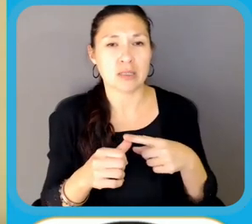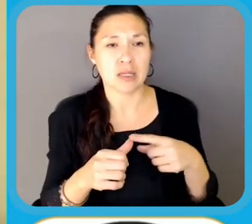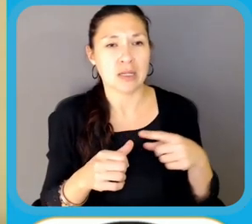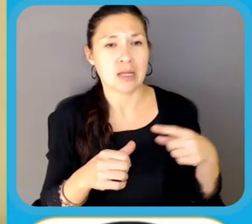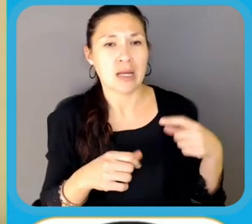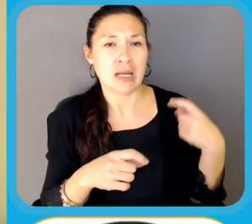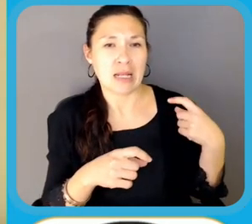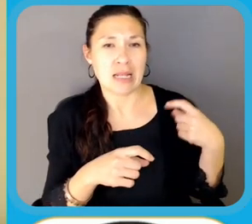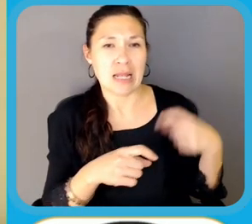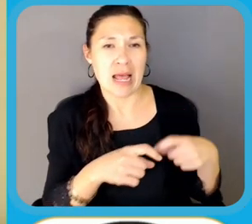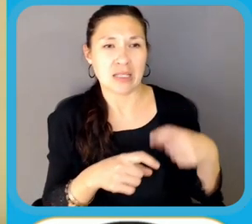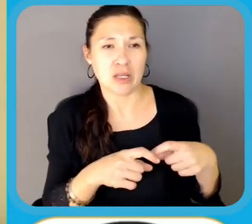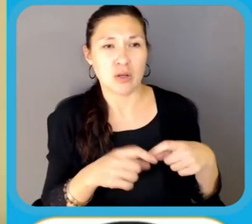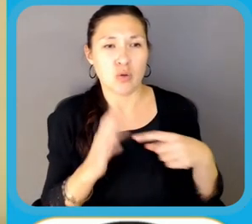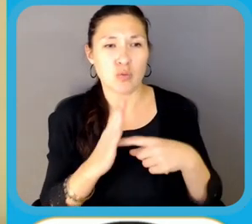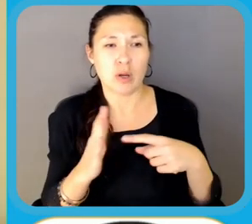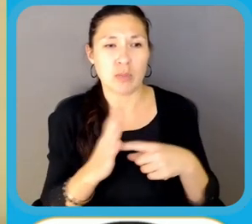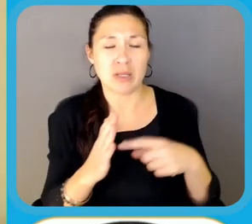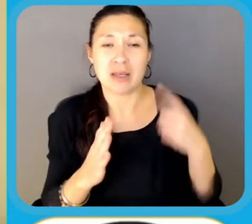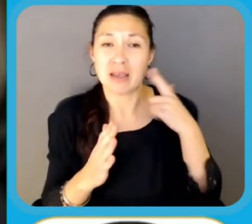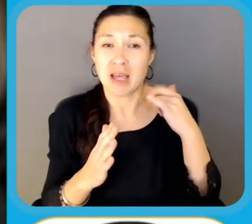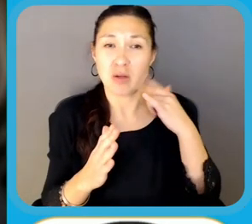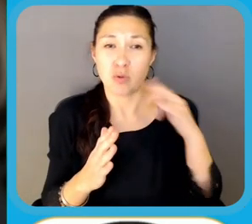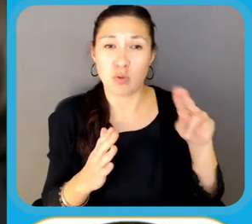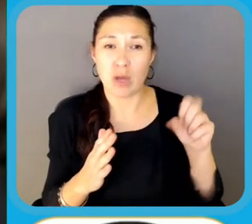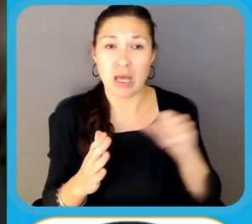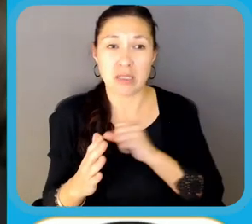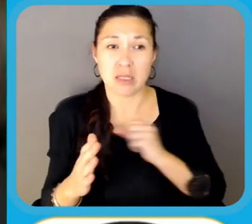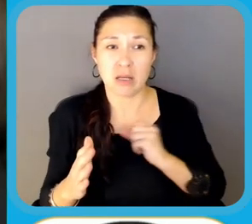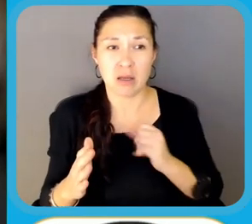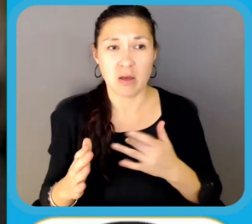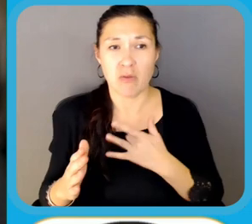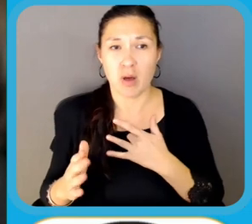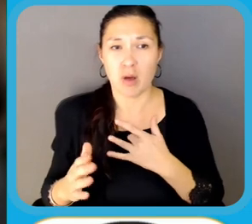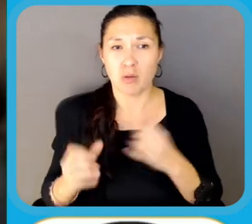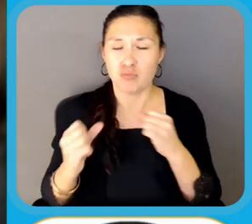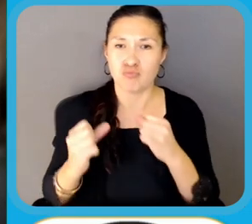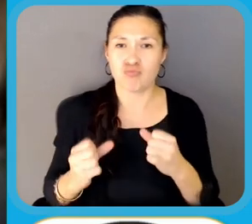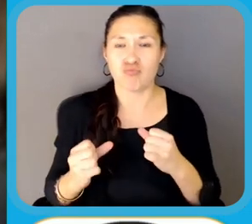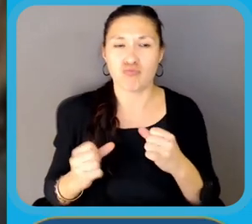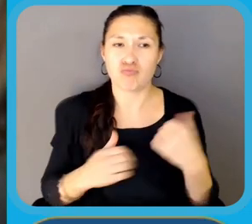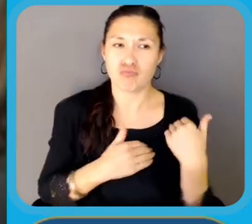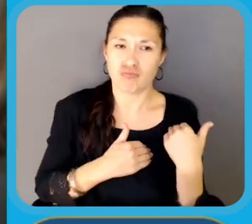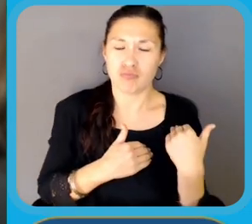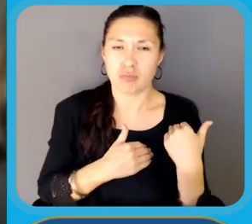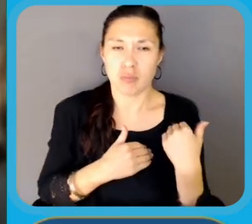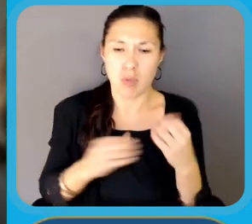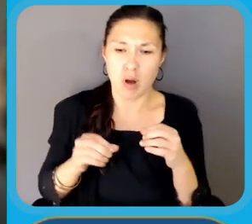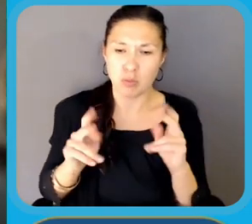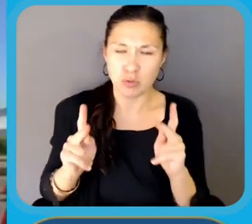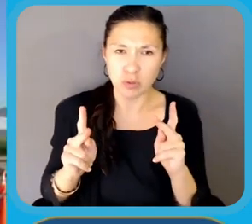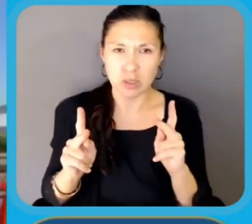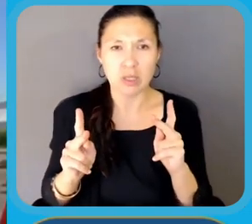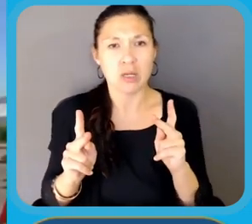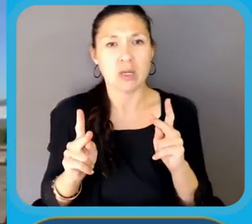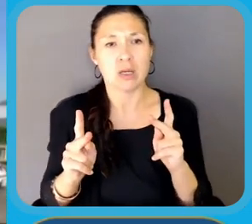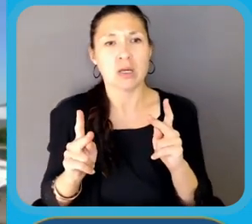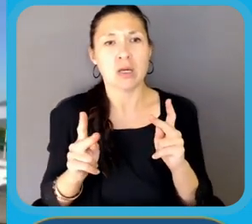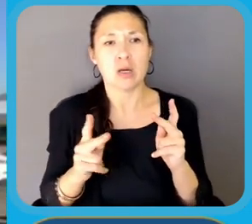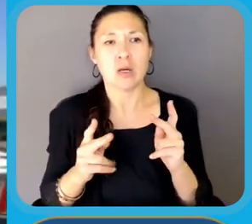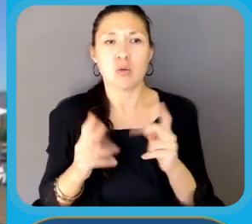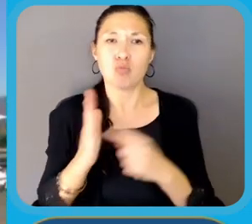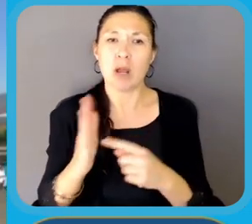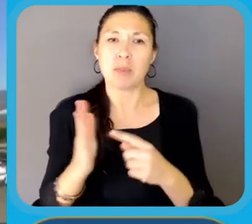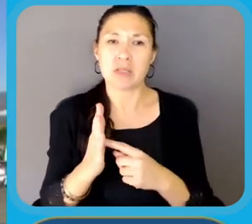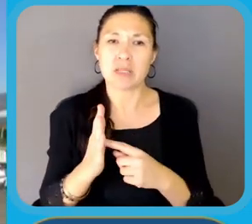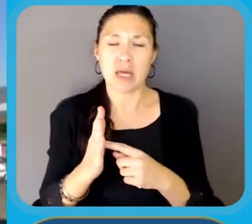a tremendous opportunity and a tremendous responsibility to bring my voice to the deliberations of the United States Senate. Padilla says